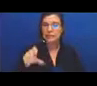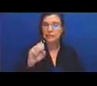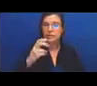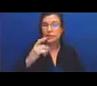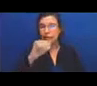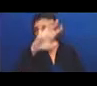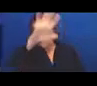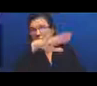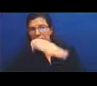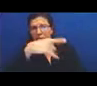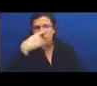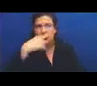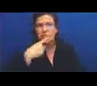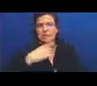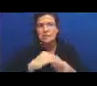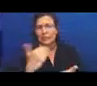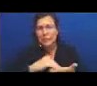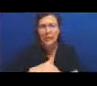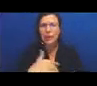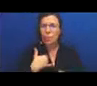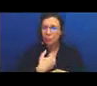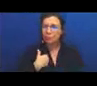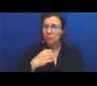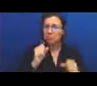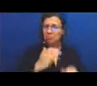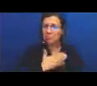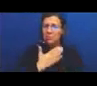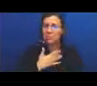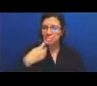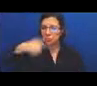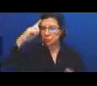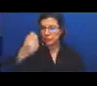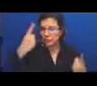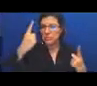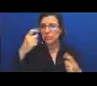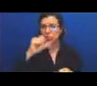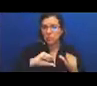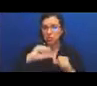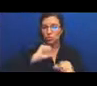please say that again. I'm happy to make sure we're all understanding each other.